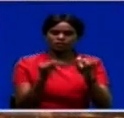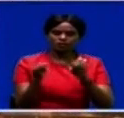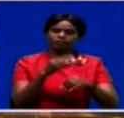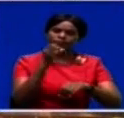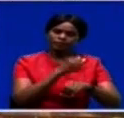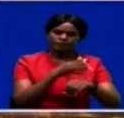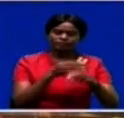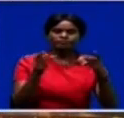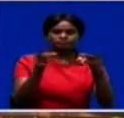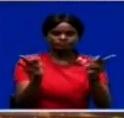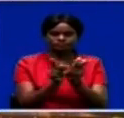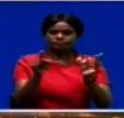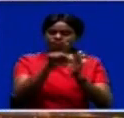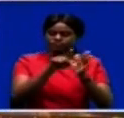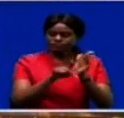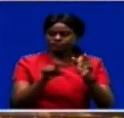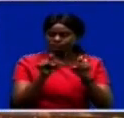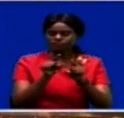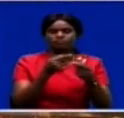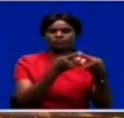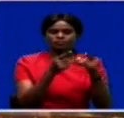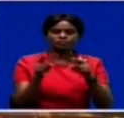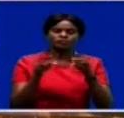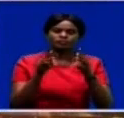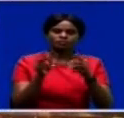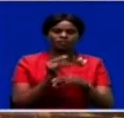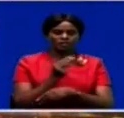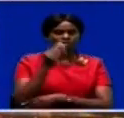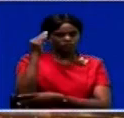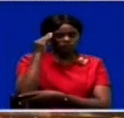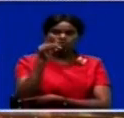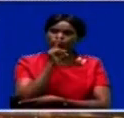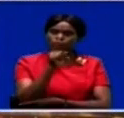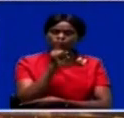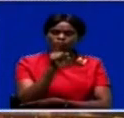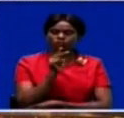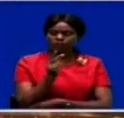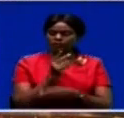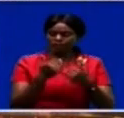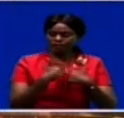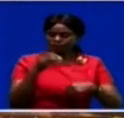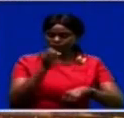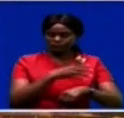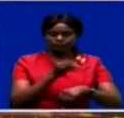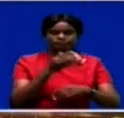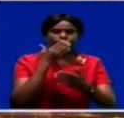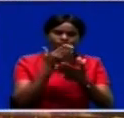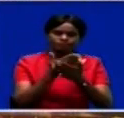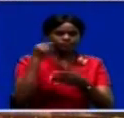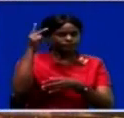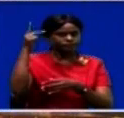investment climate, policies and reforms. We know that the key drivers to attracting investment include political